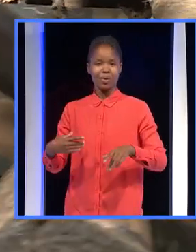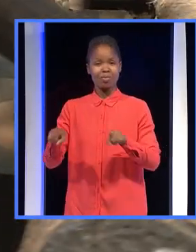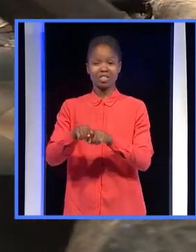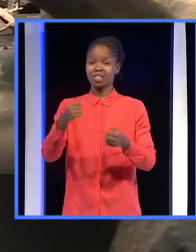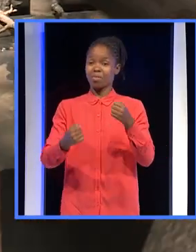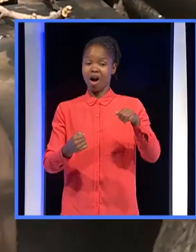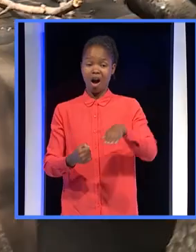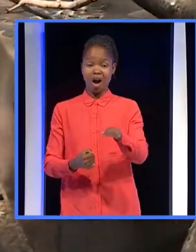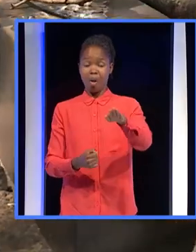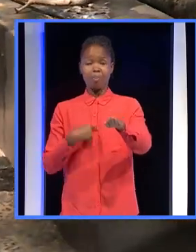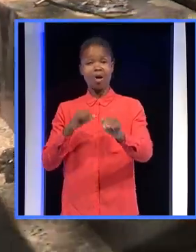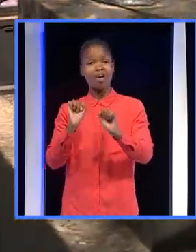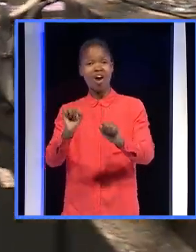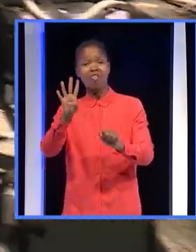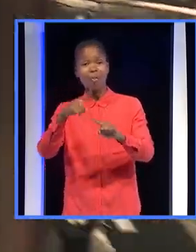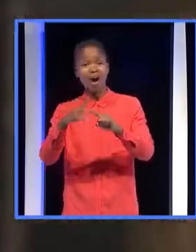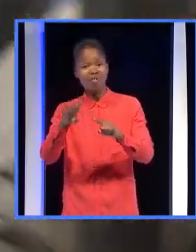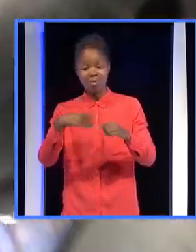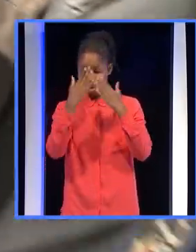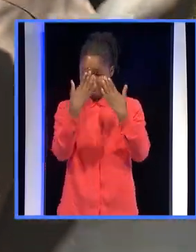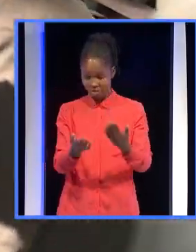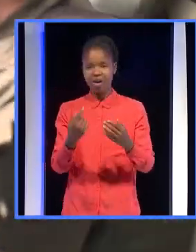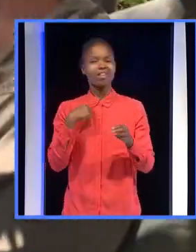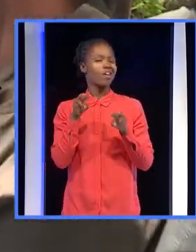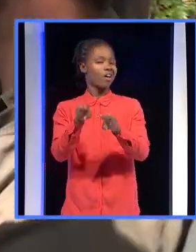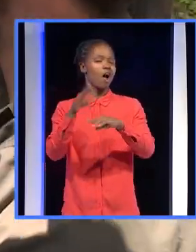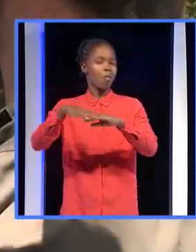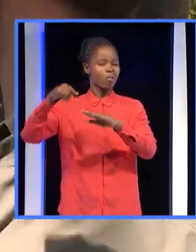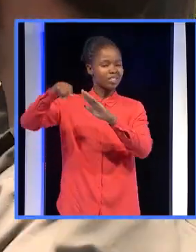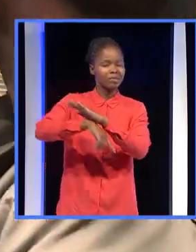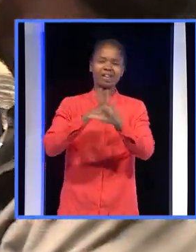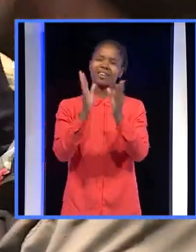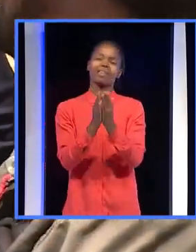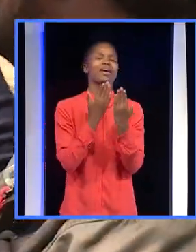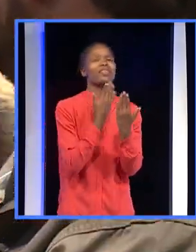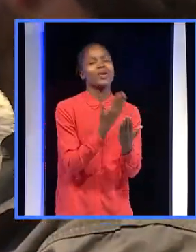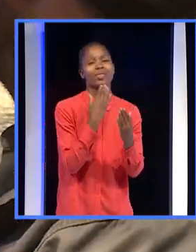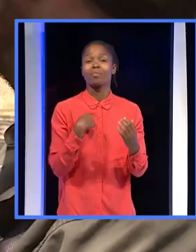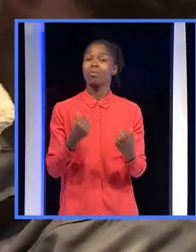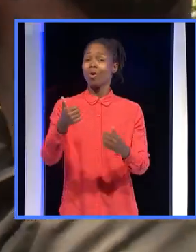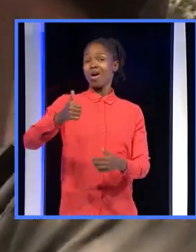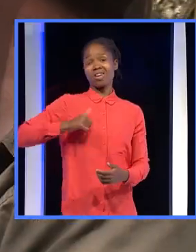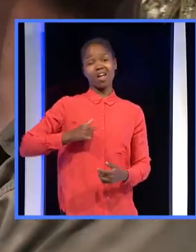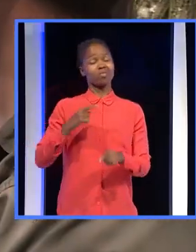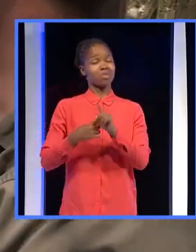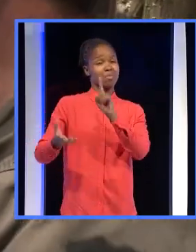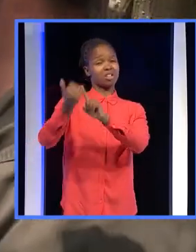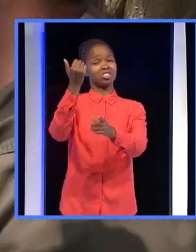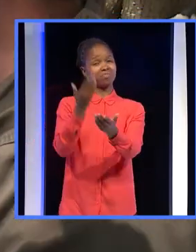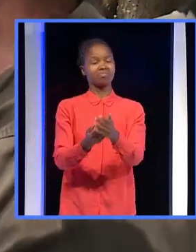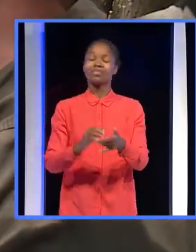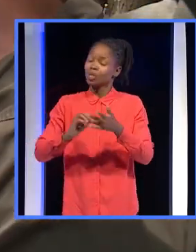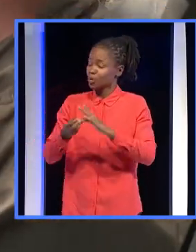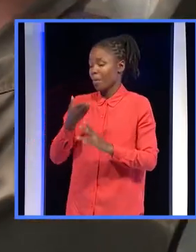caboodle. If you don't know what Bernie is driving, we just took you through the whole thing, man. Thank you very much, Bernie. Let's hope you are showing them flames. We'll